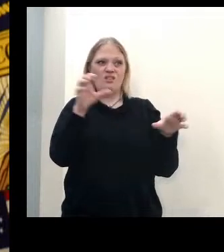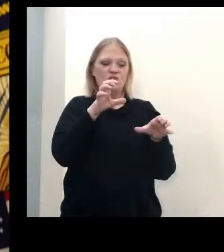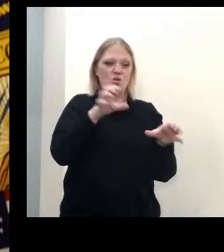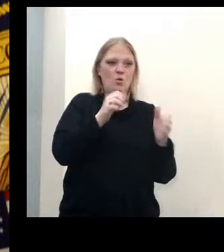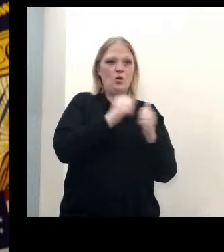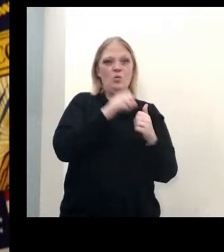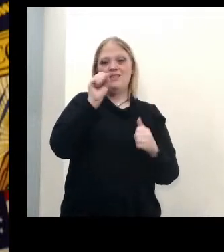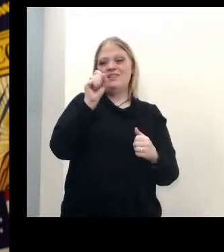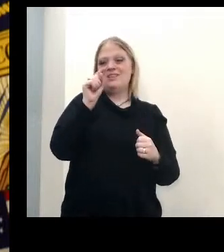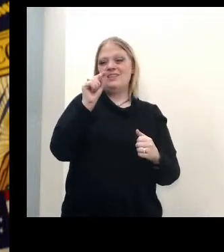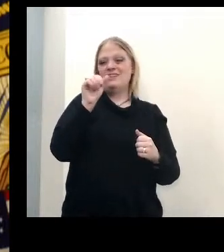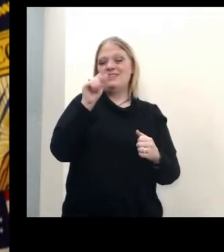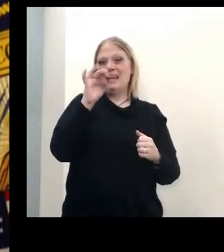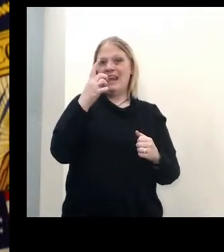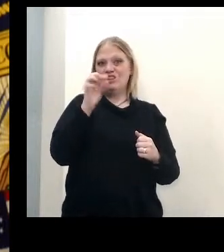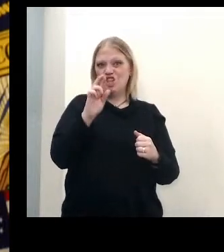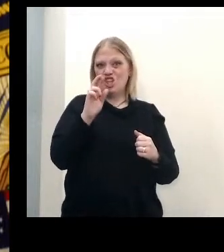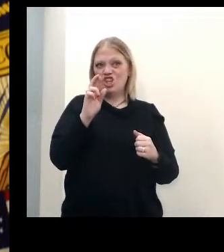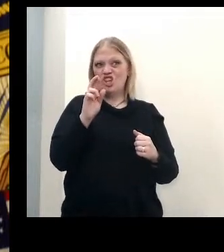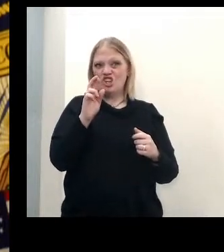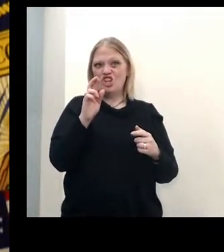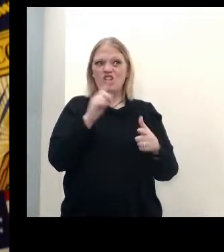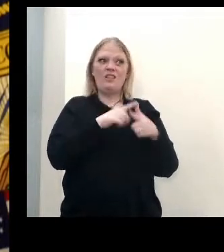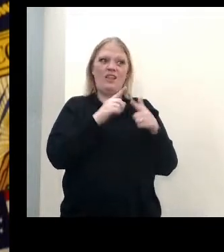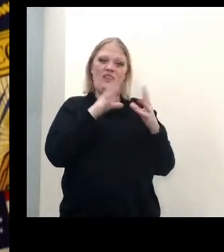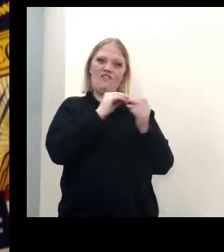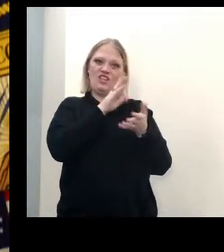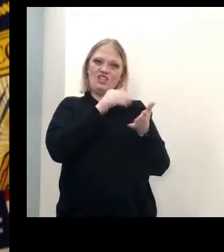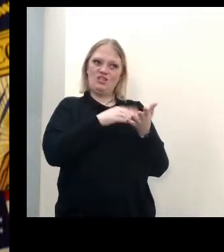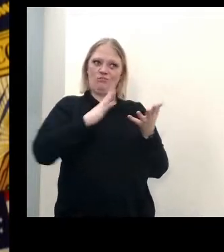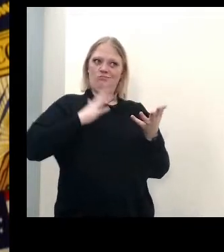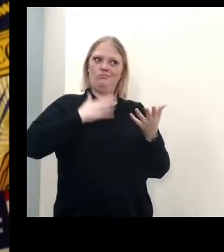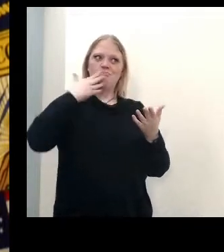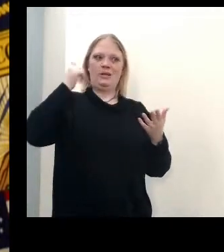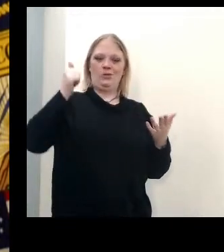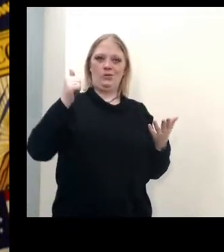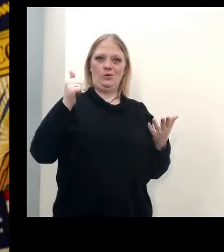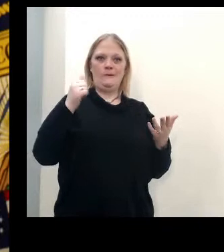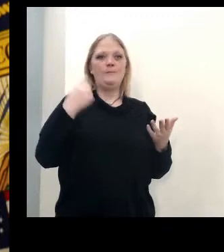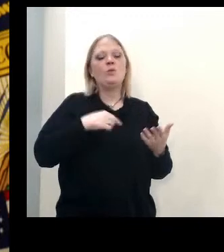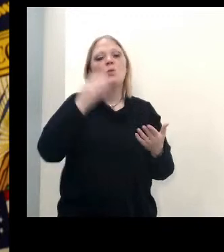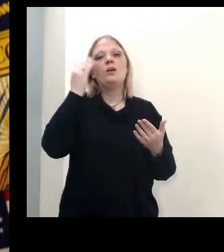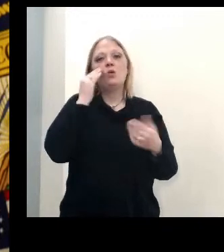now. Really makes the convention center a better place. But we know there's